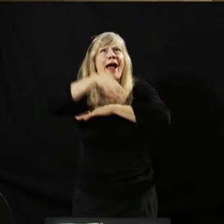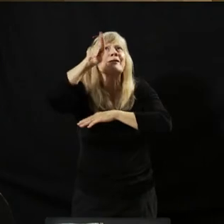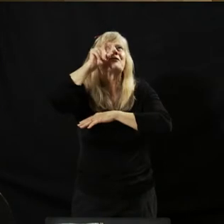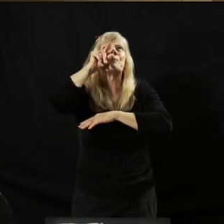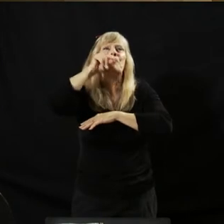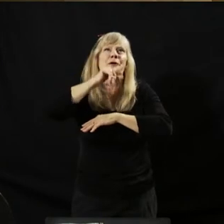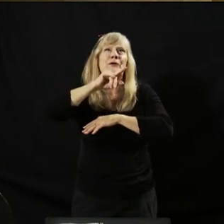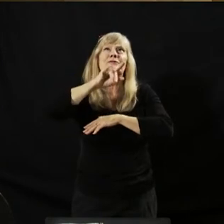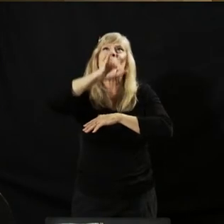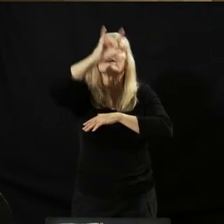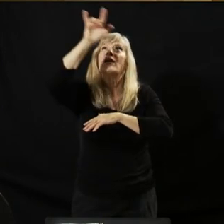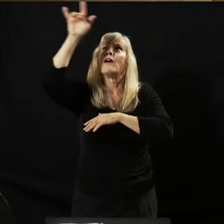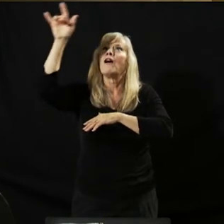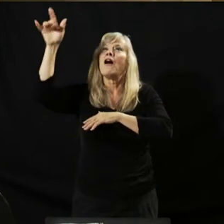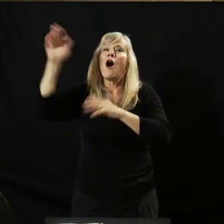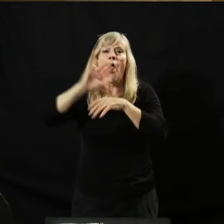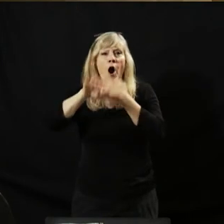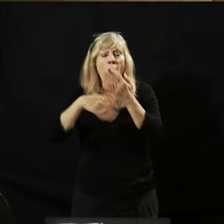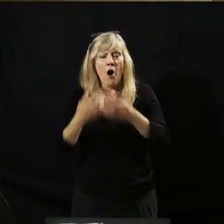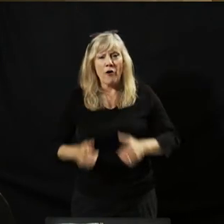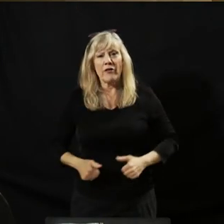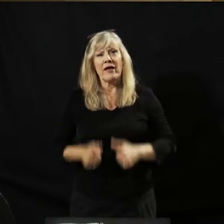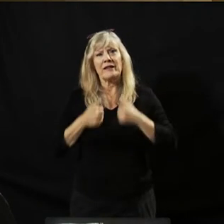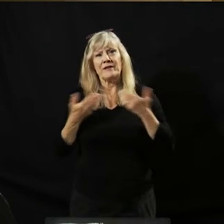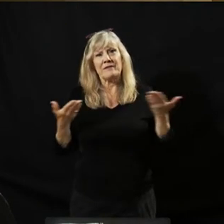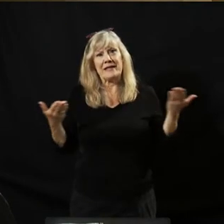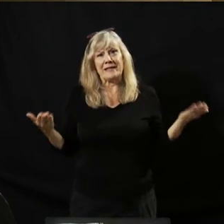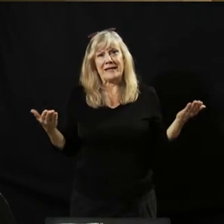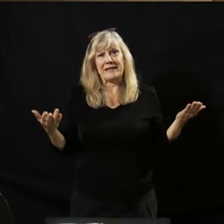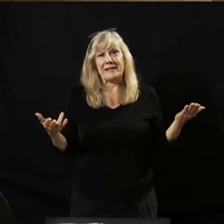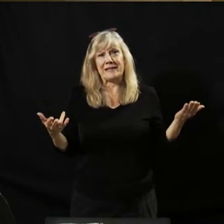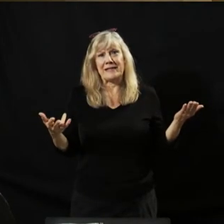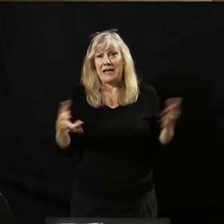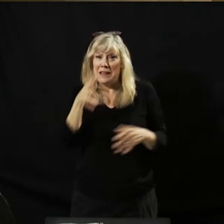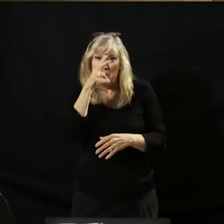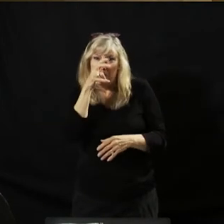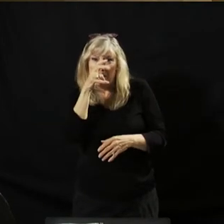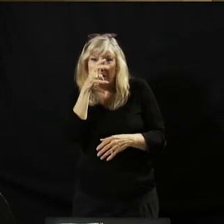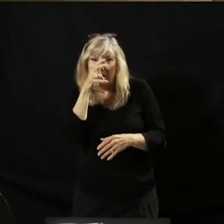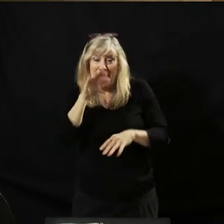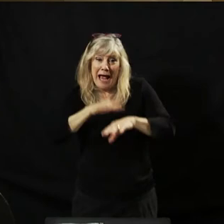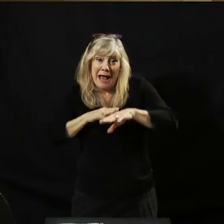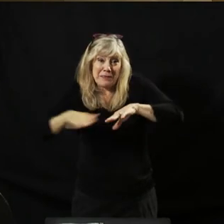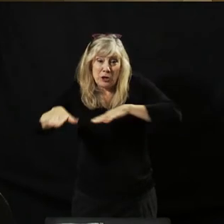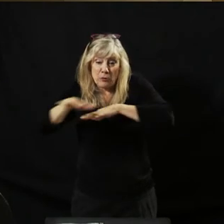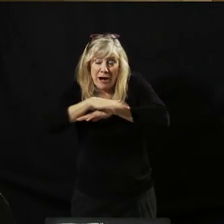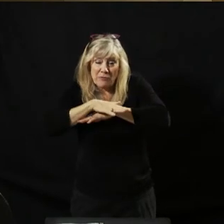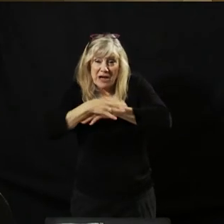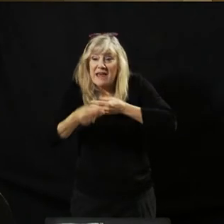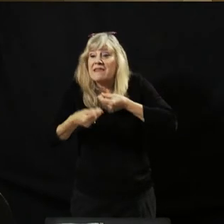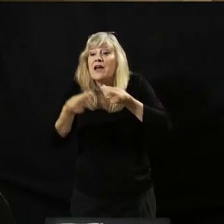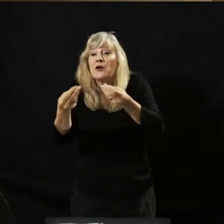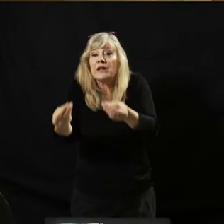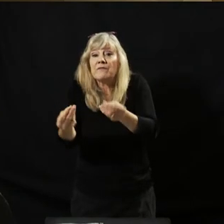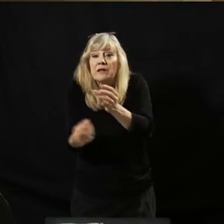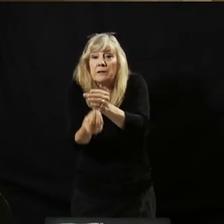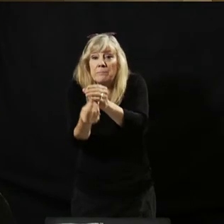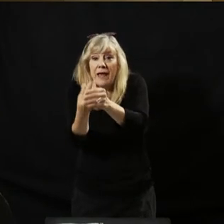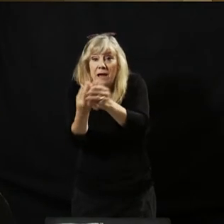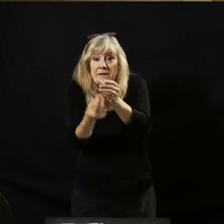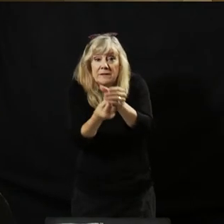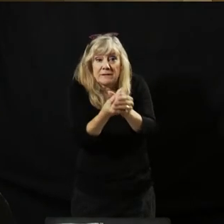air, and all the living creatures that crawl on the ground. I give all the green plants for